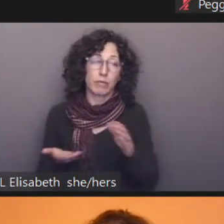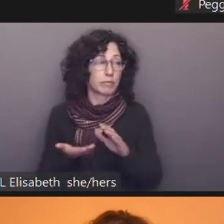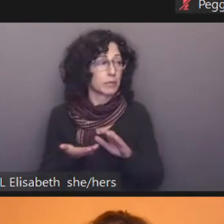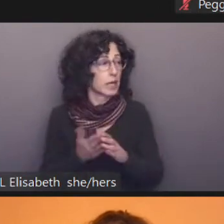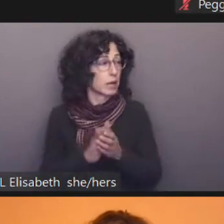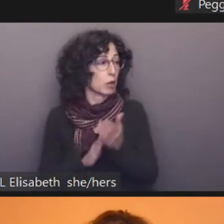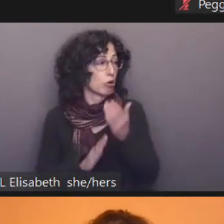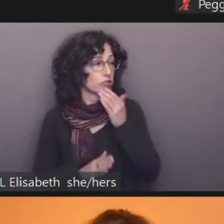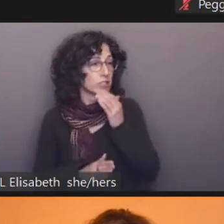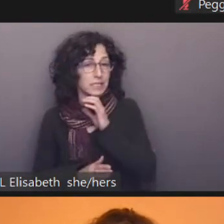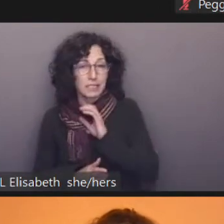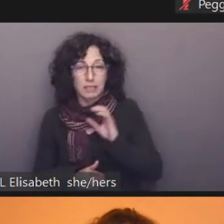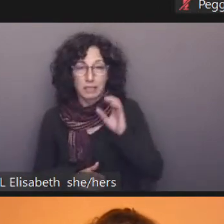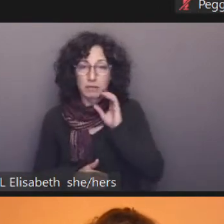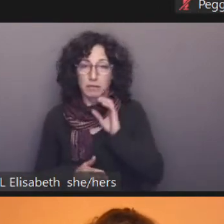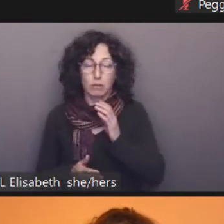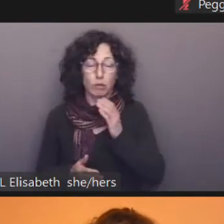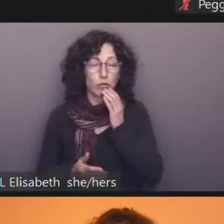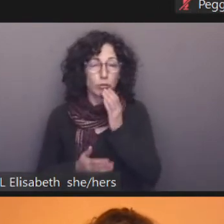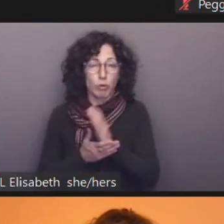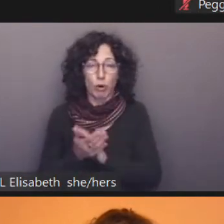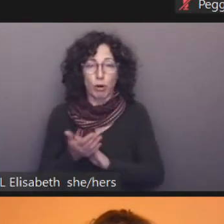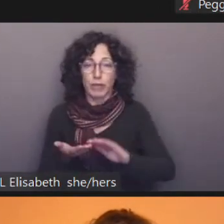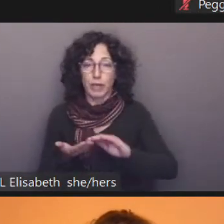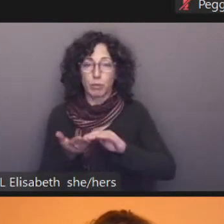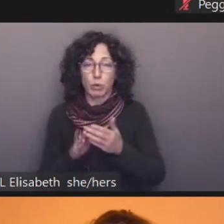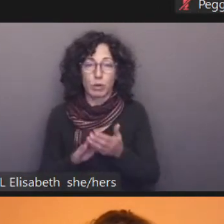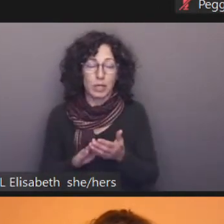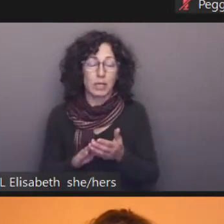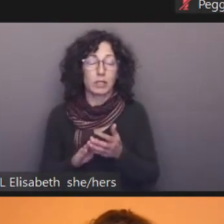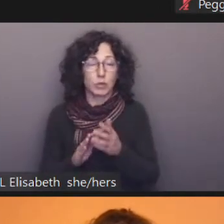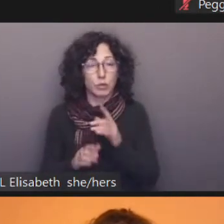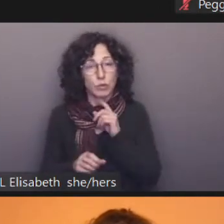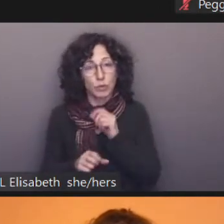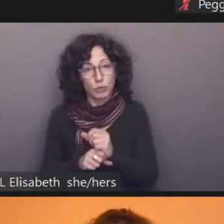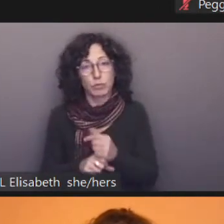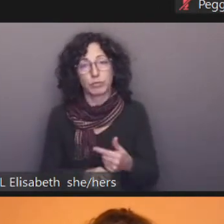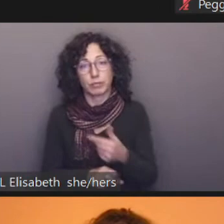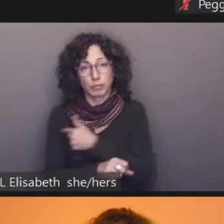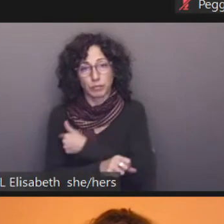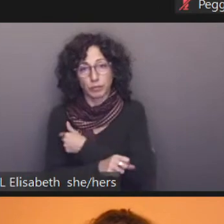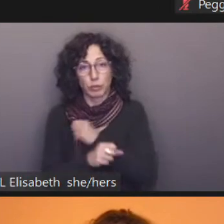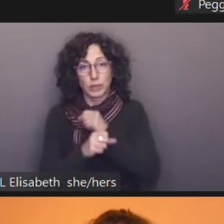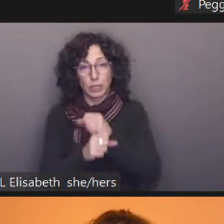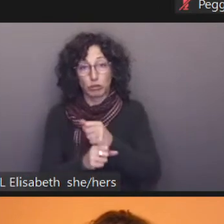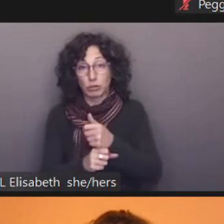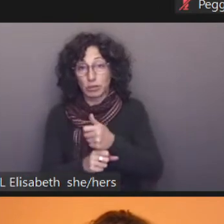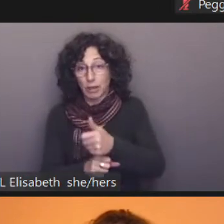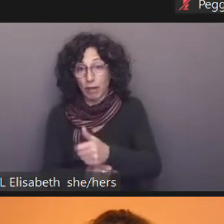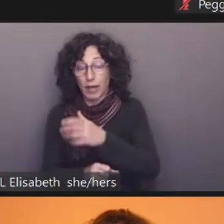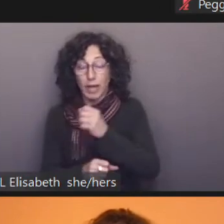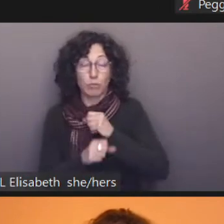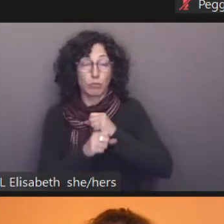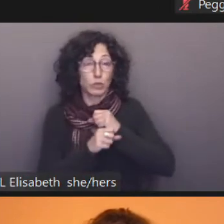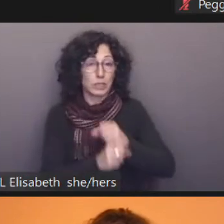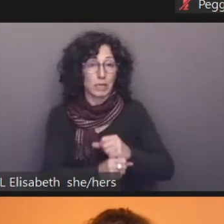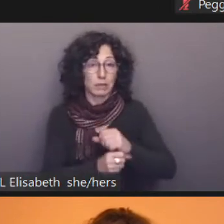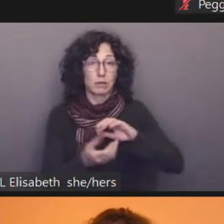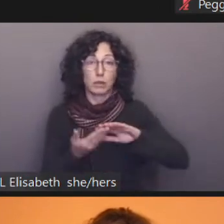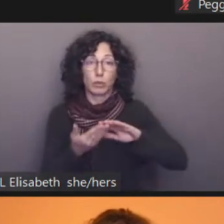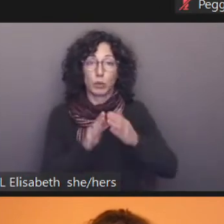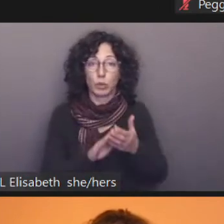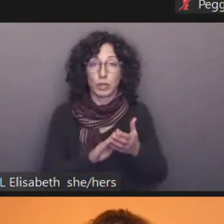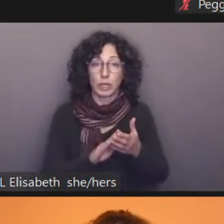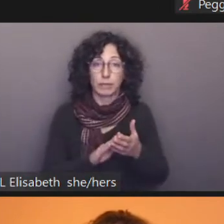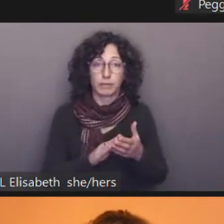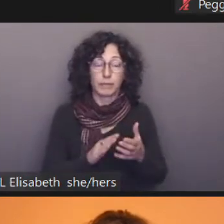of the community, is to get those vaccines to really not only protect ourselves, but protect our most vulnerable out